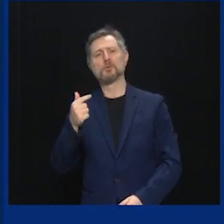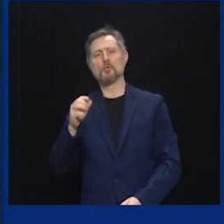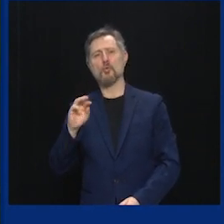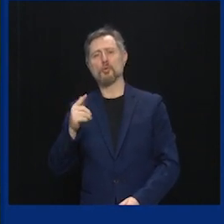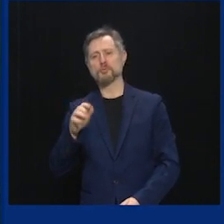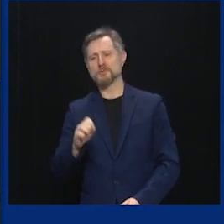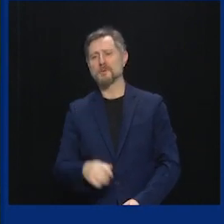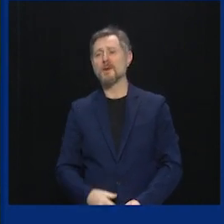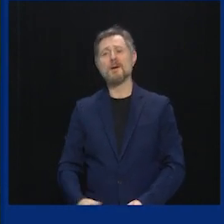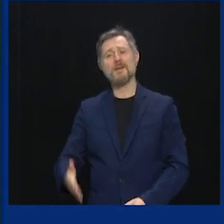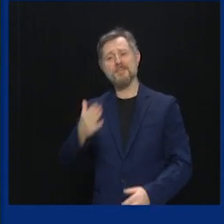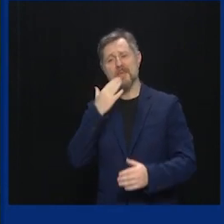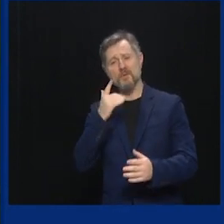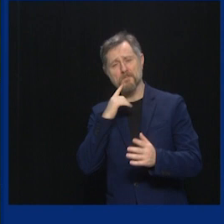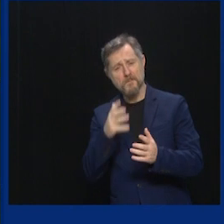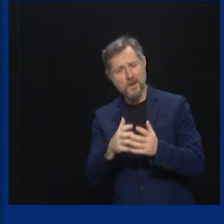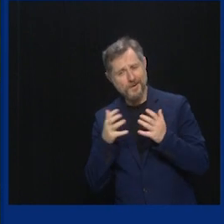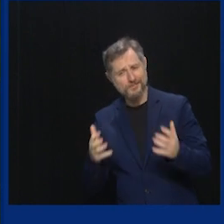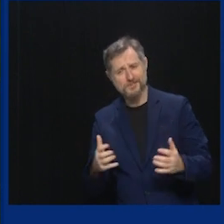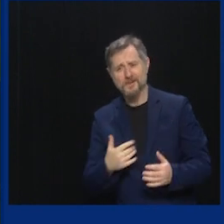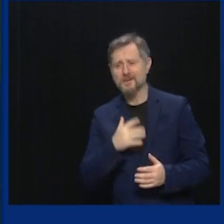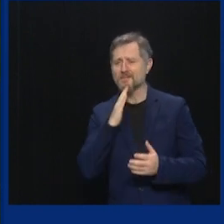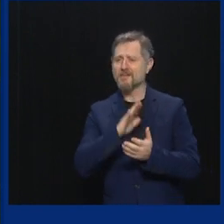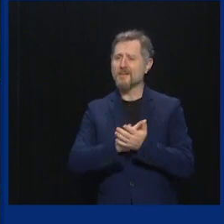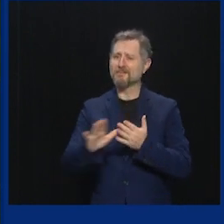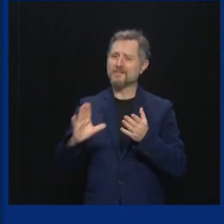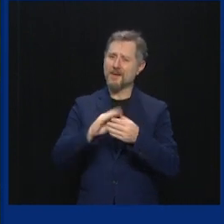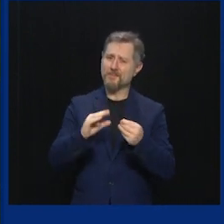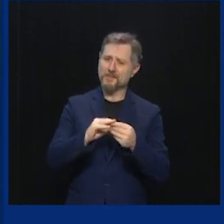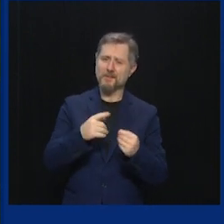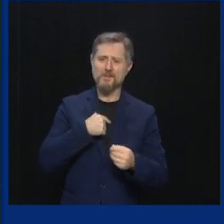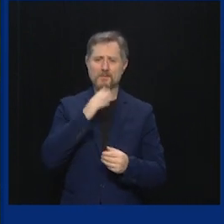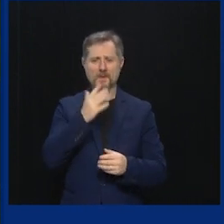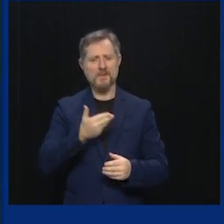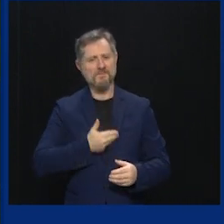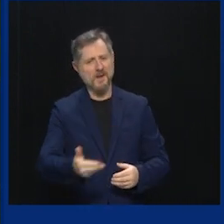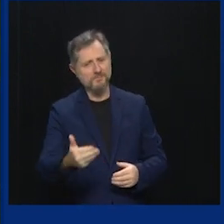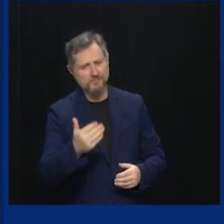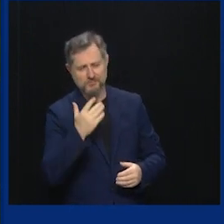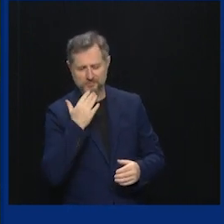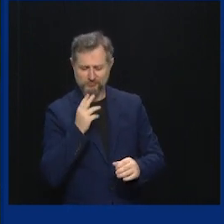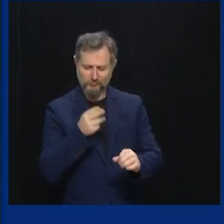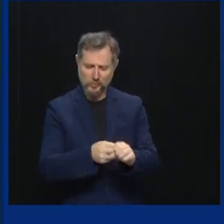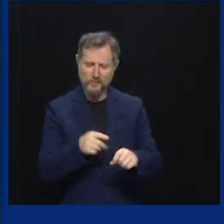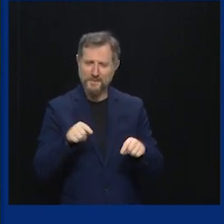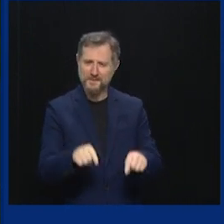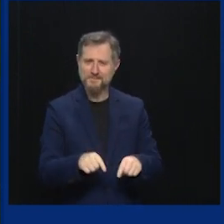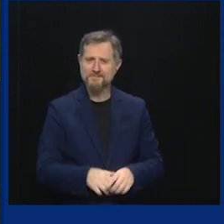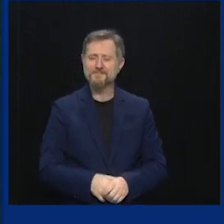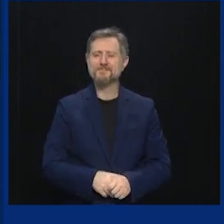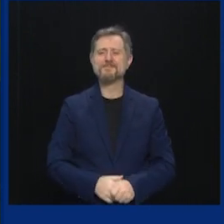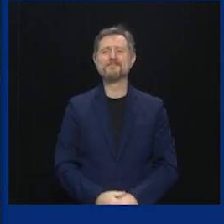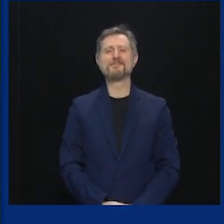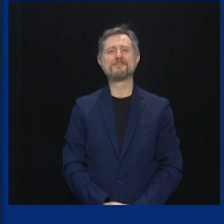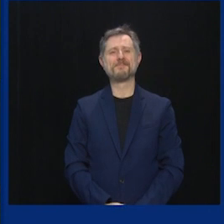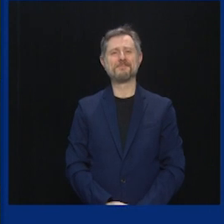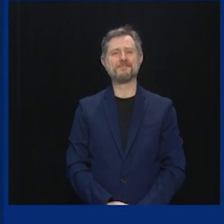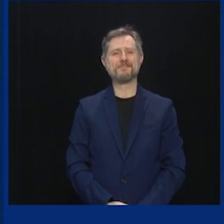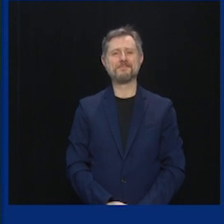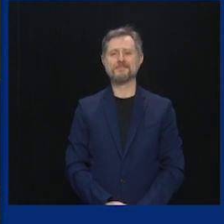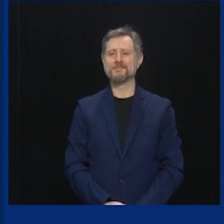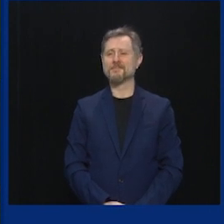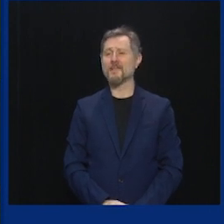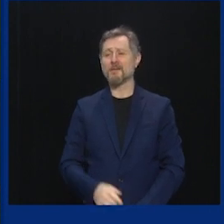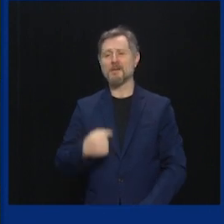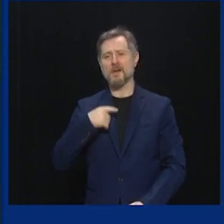Thank you very much, and thank you for your kind words, and thank you for the invitation to join this morning. Well, we want to have you give an update,